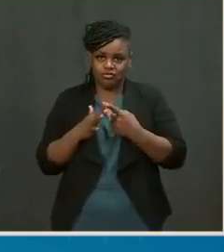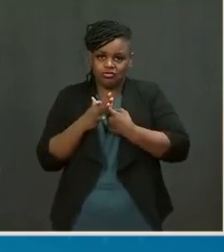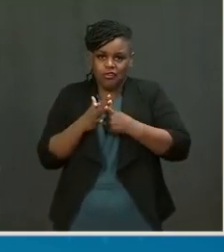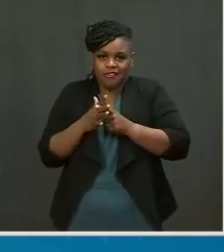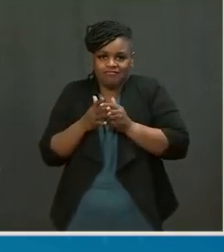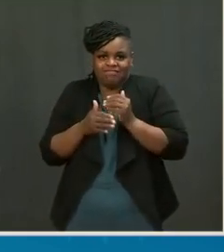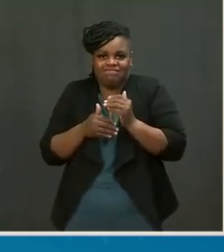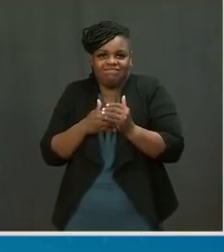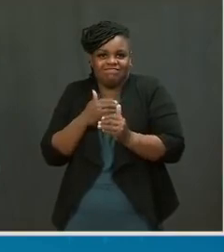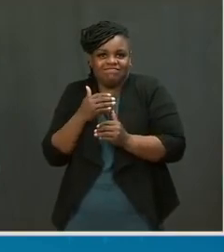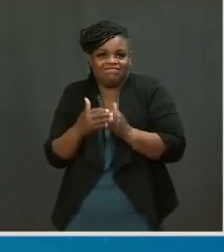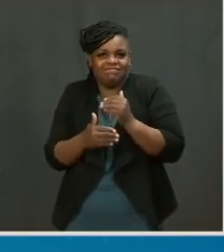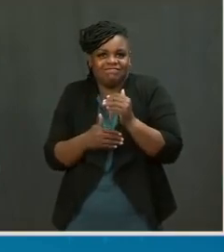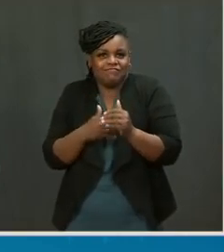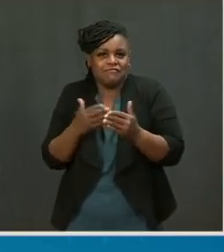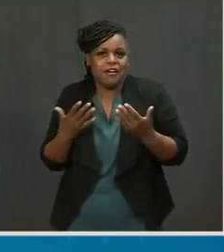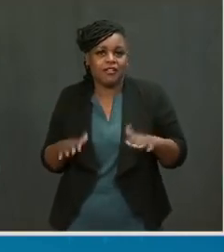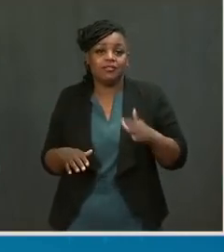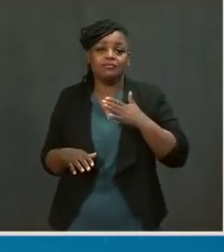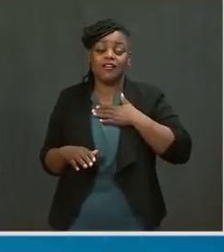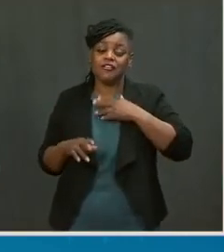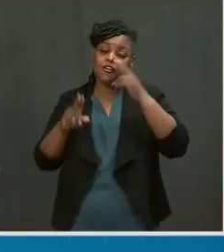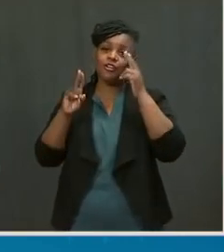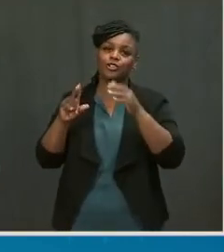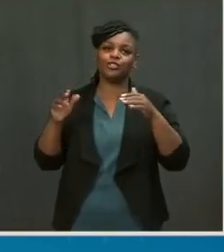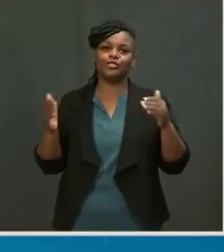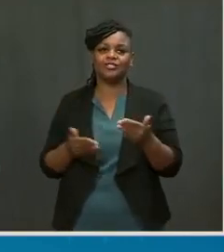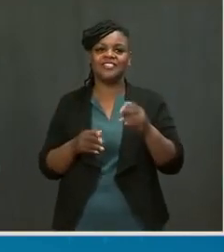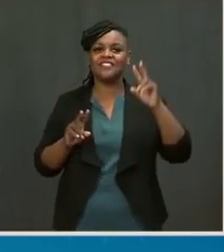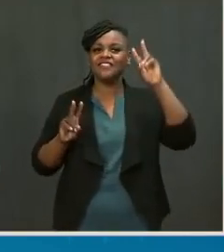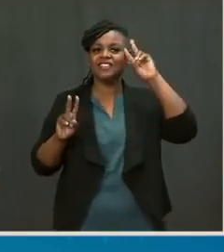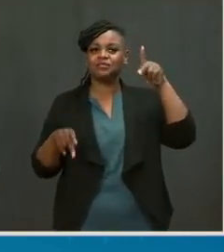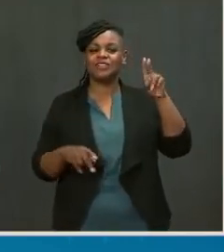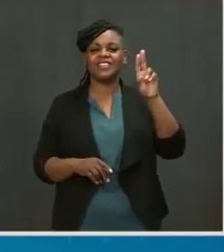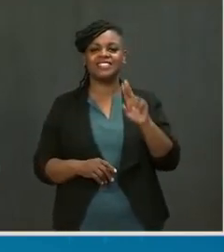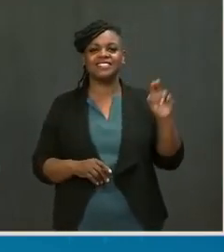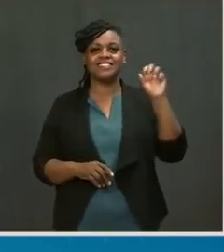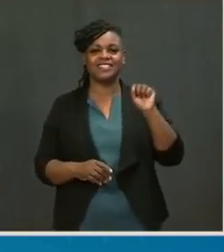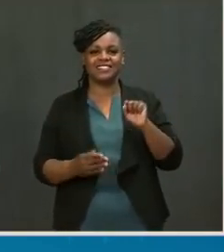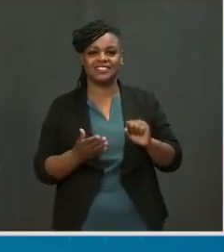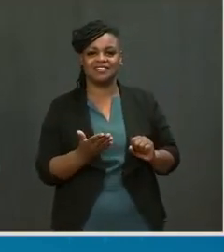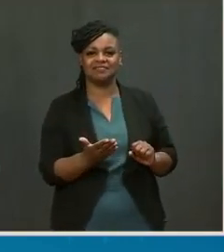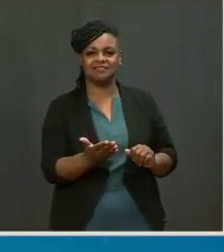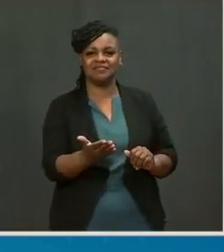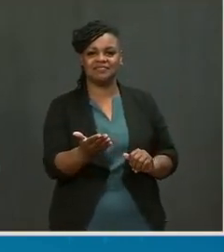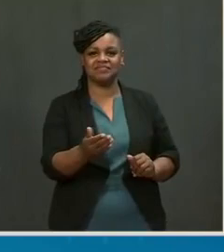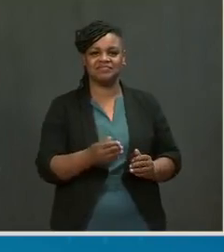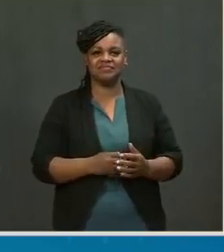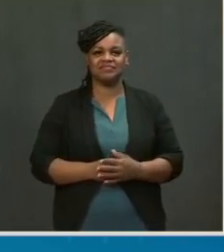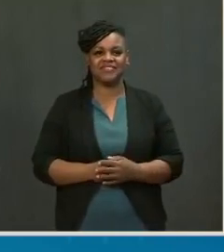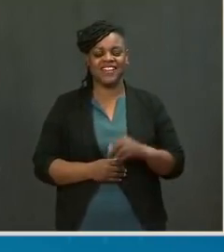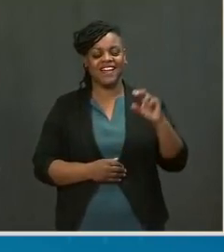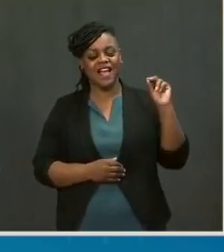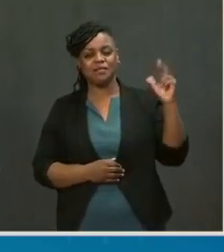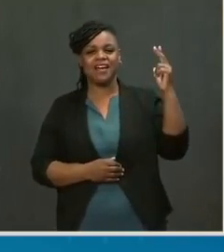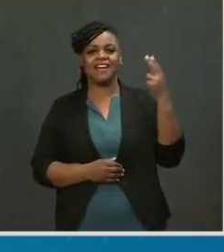honor to introduce the Vice President of the United States, Kamala Harris.